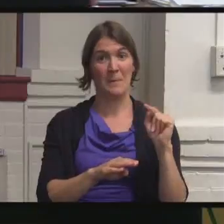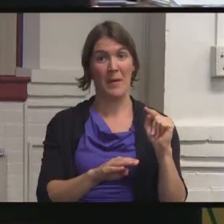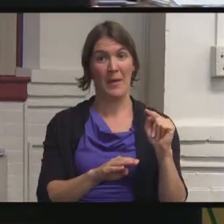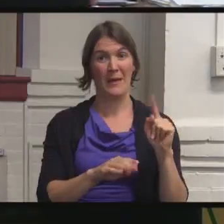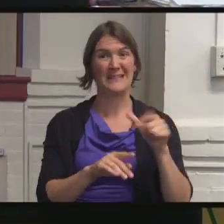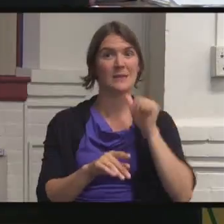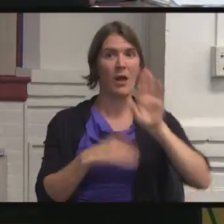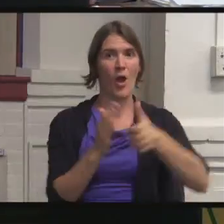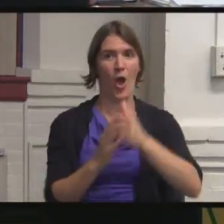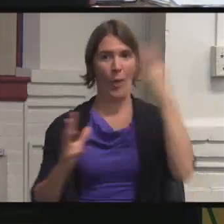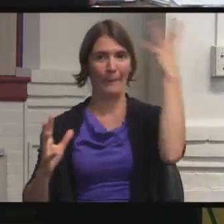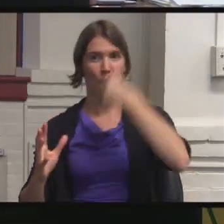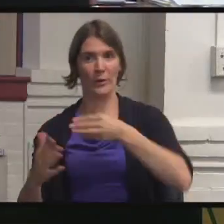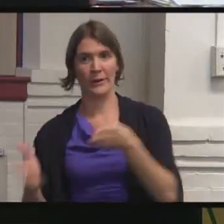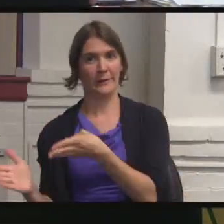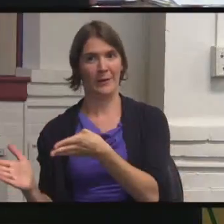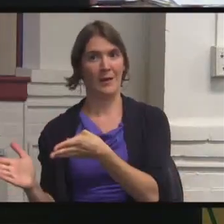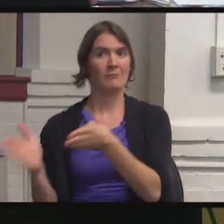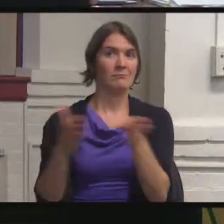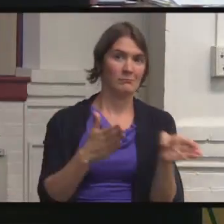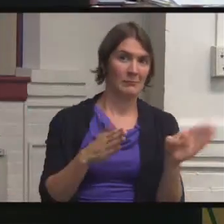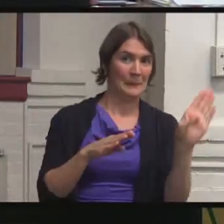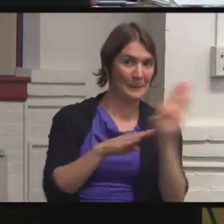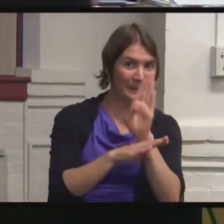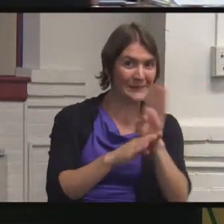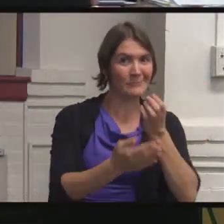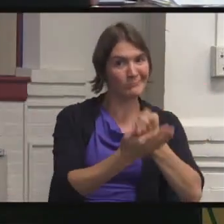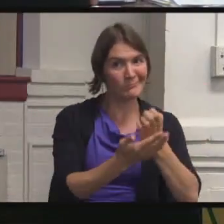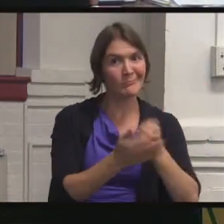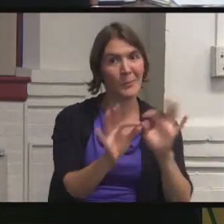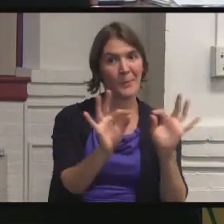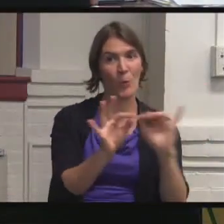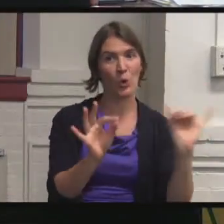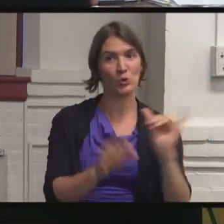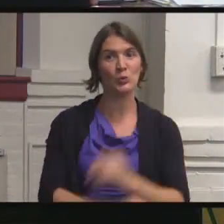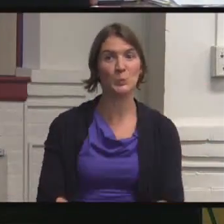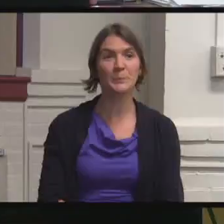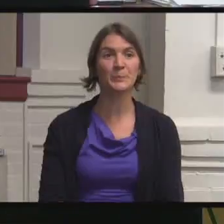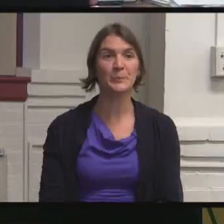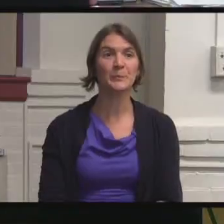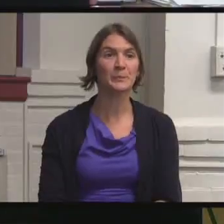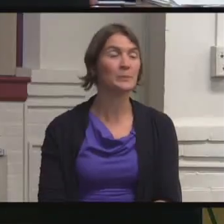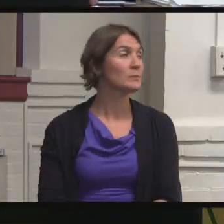completely toward absolute scenic preservation. There's an economic component to it as well.